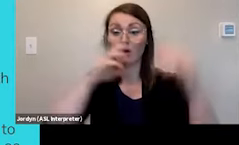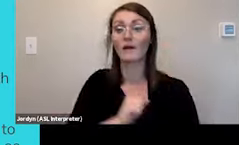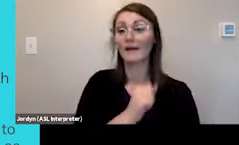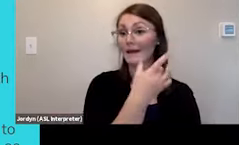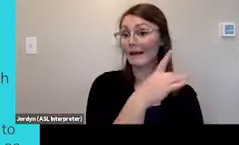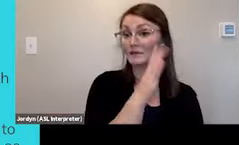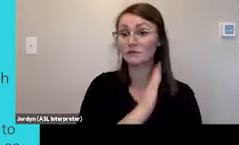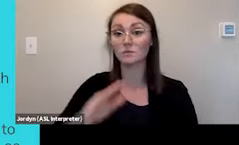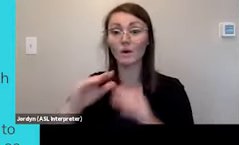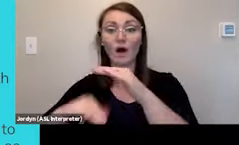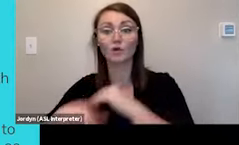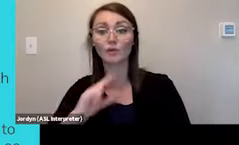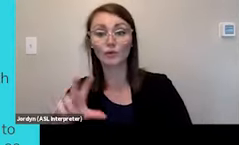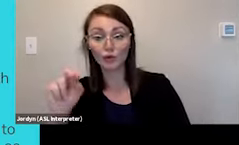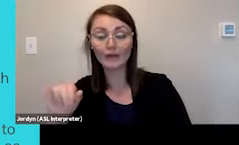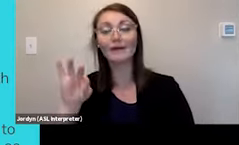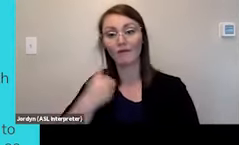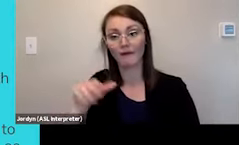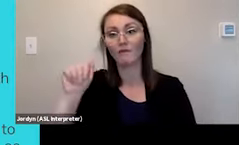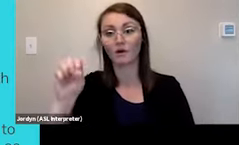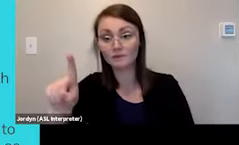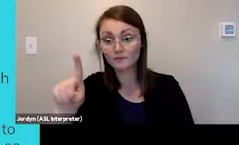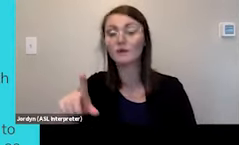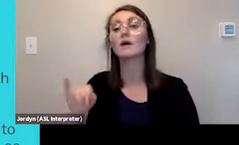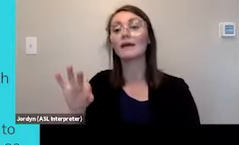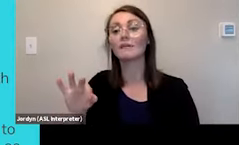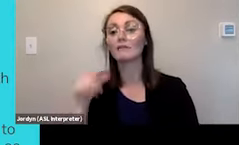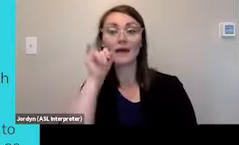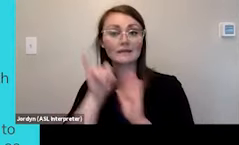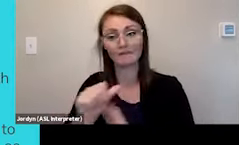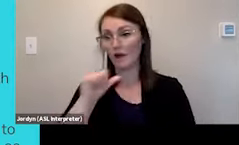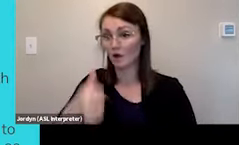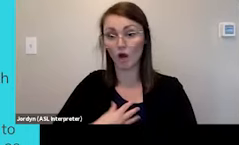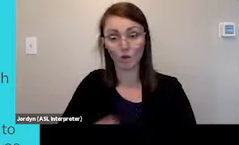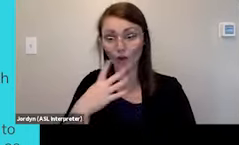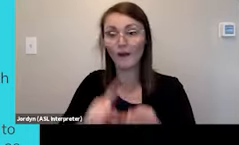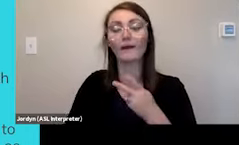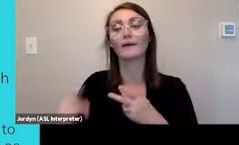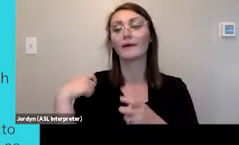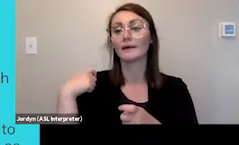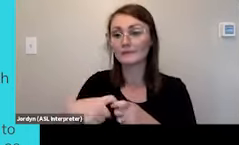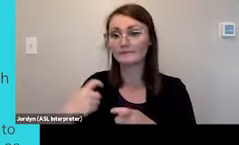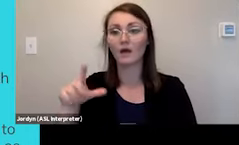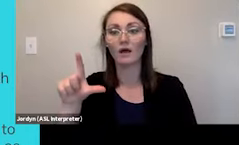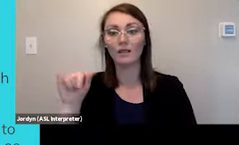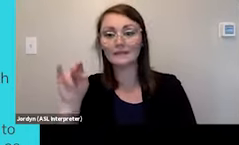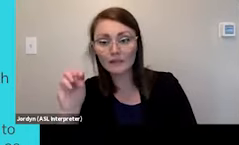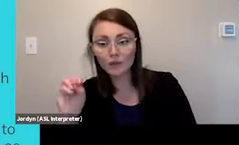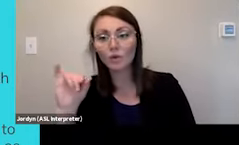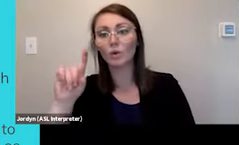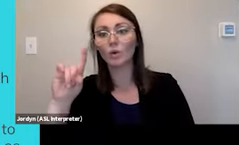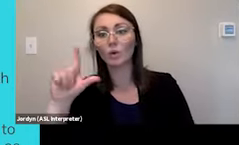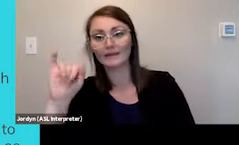30 with autism who identify as non-white or Hispanic or Latino, Latina of any races. We want to create like a